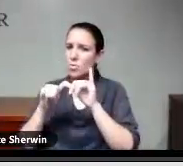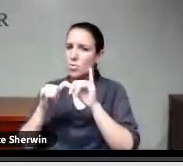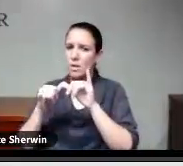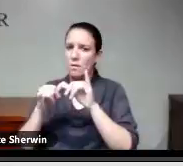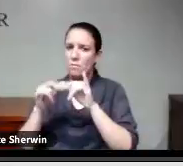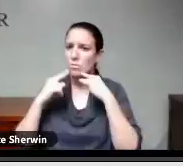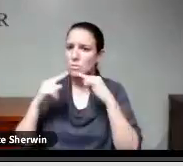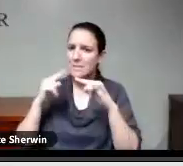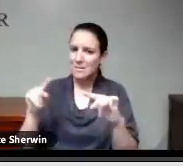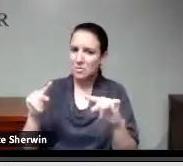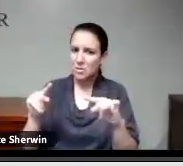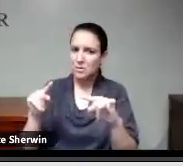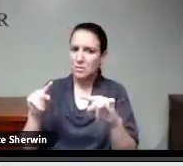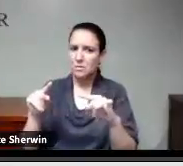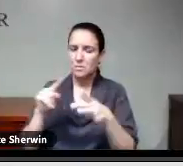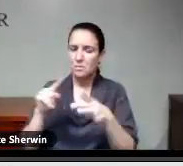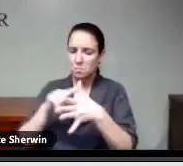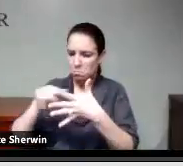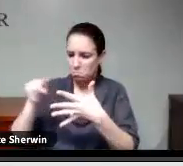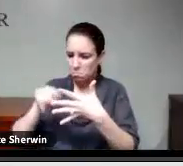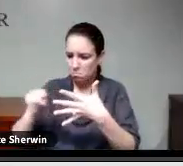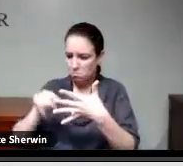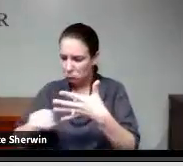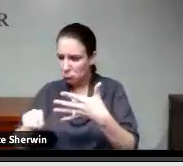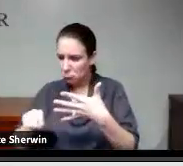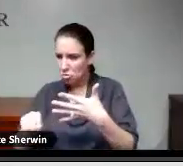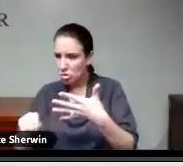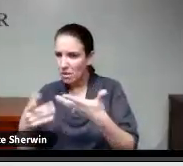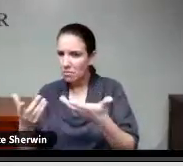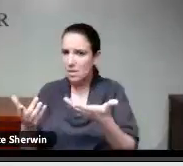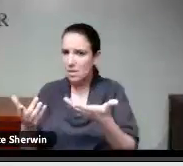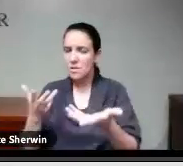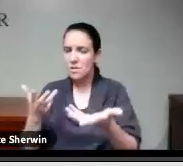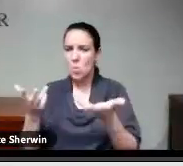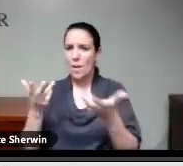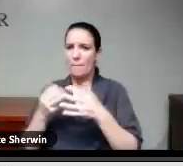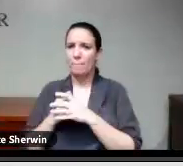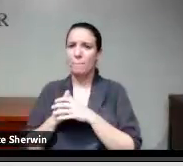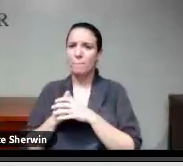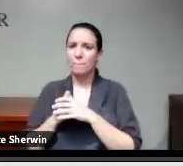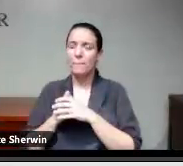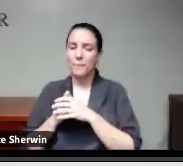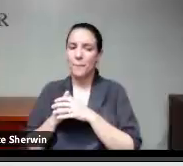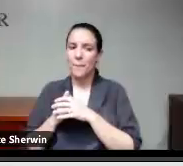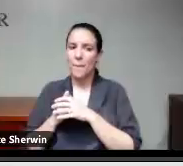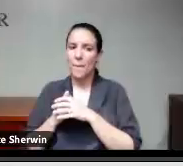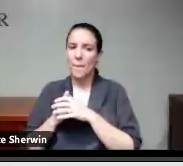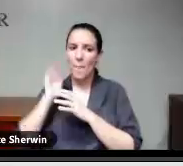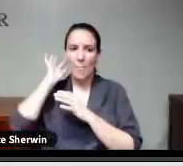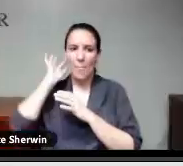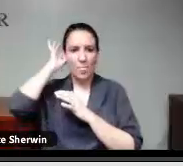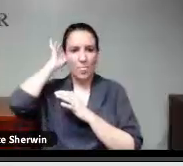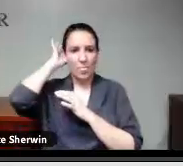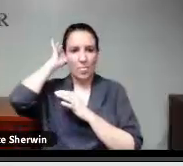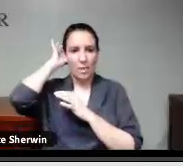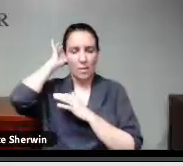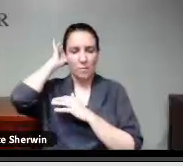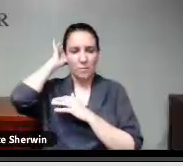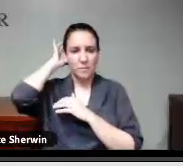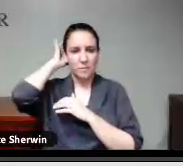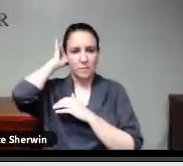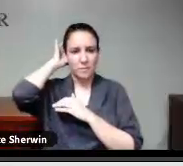that we are careful about success criteria being so heavily focused on numbers